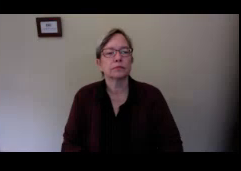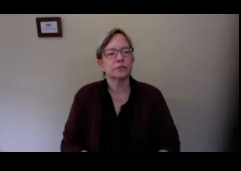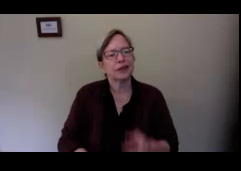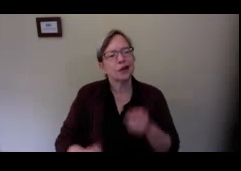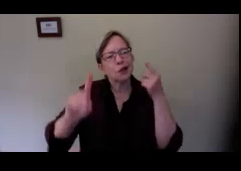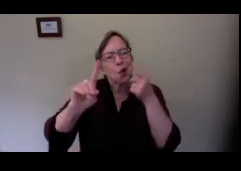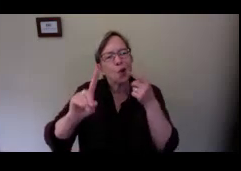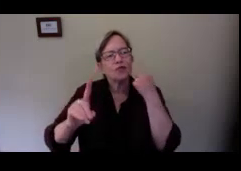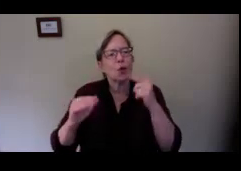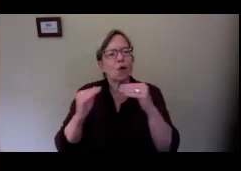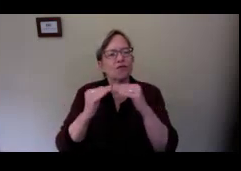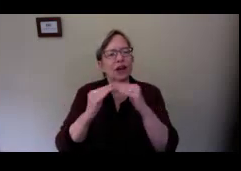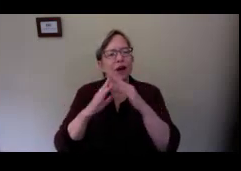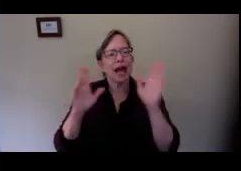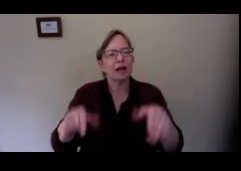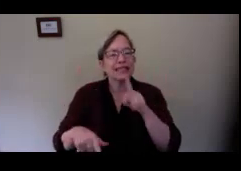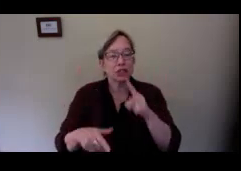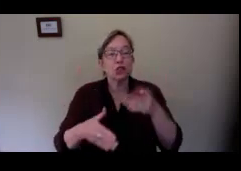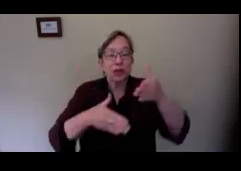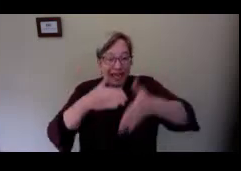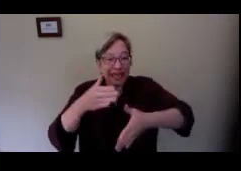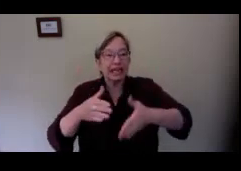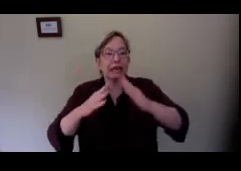are number one, to end housing discrimination.